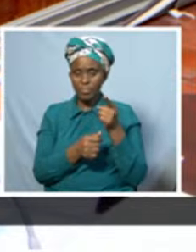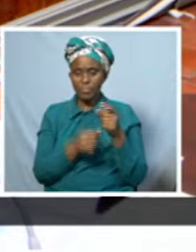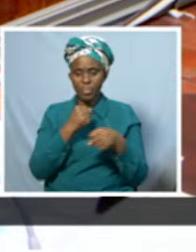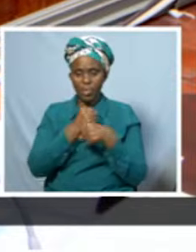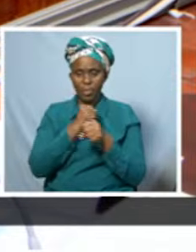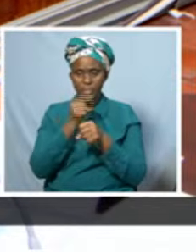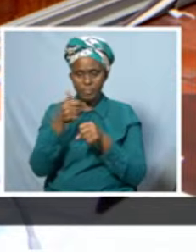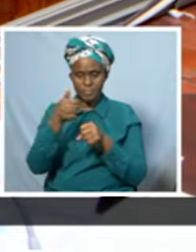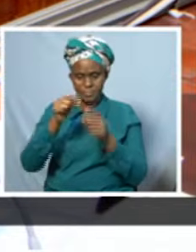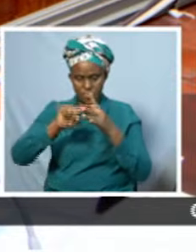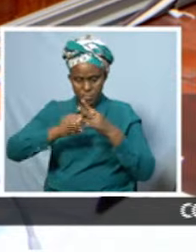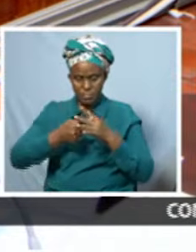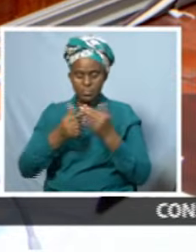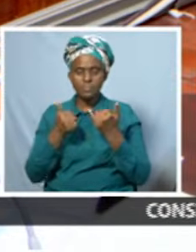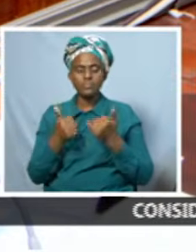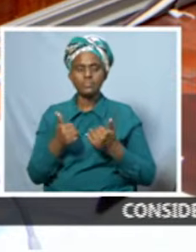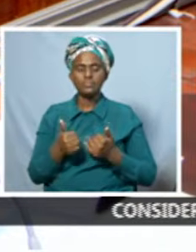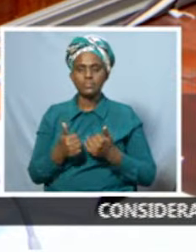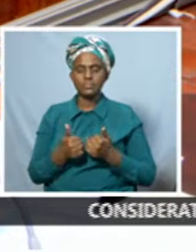make you start